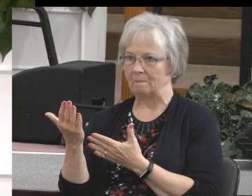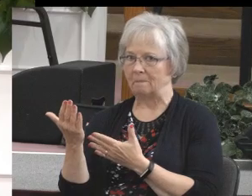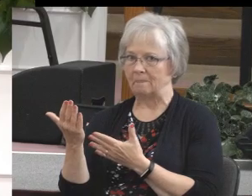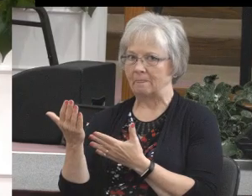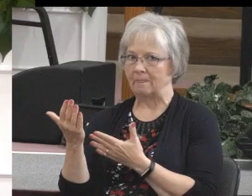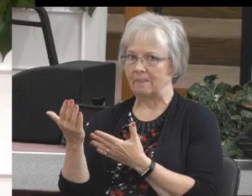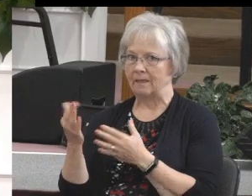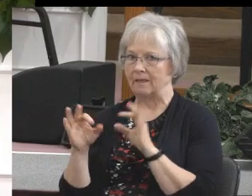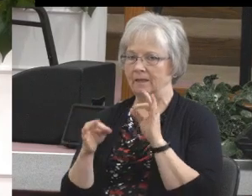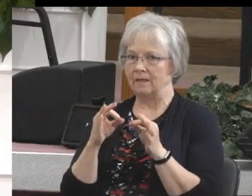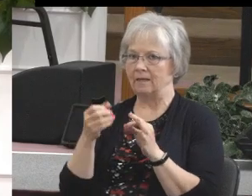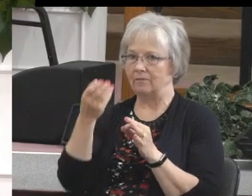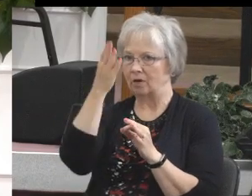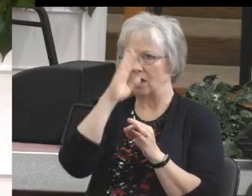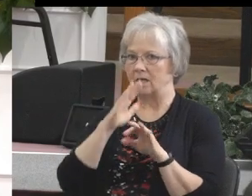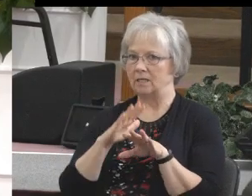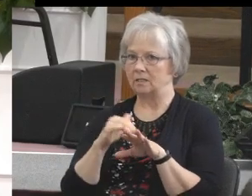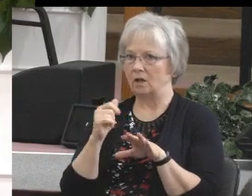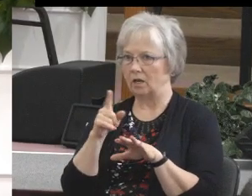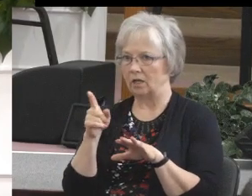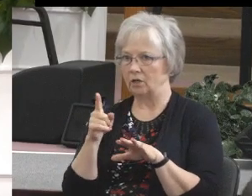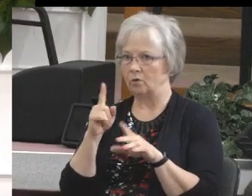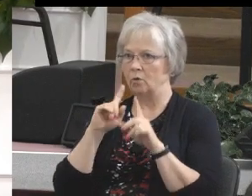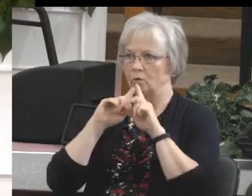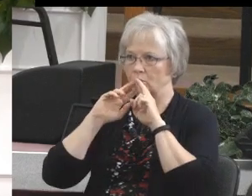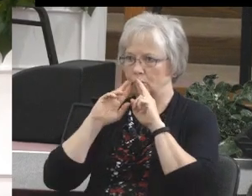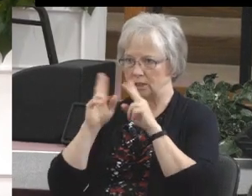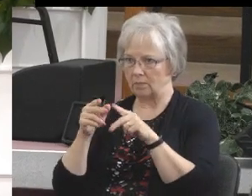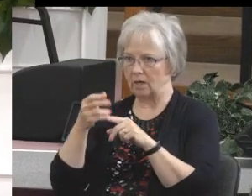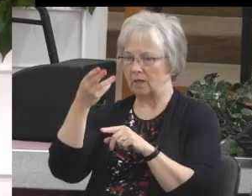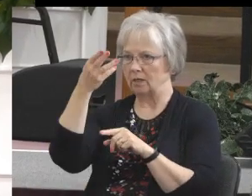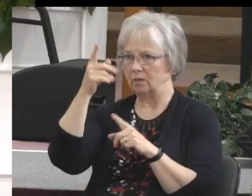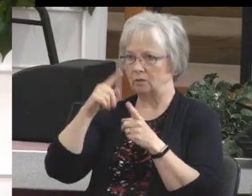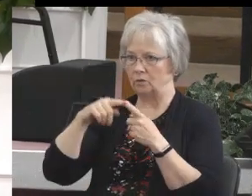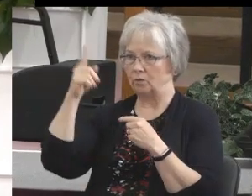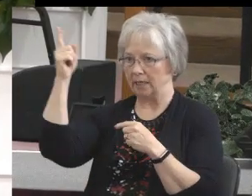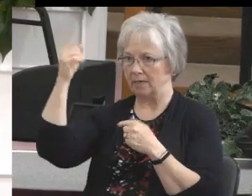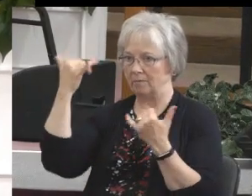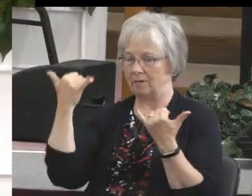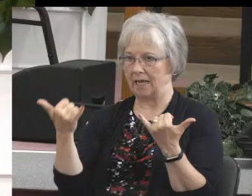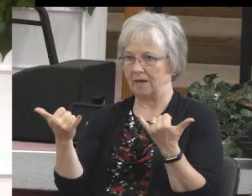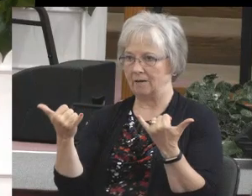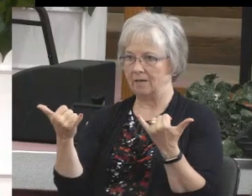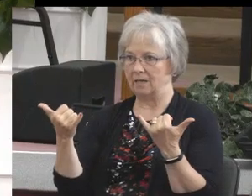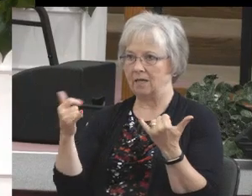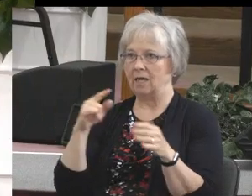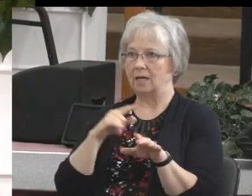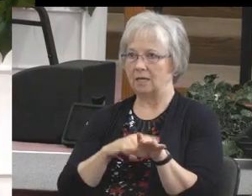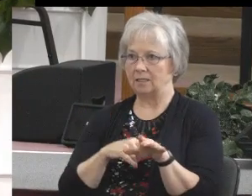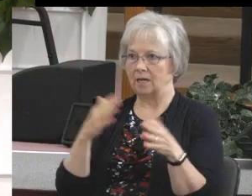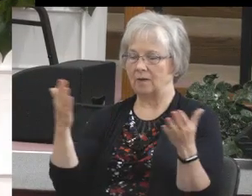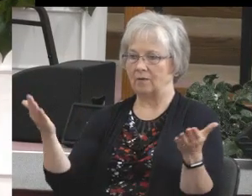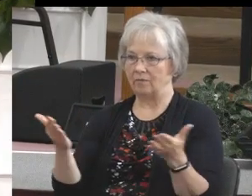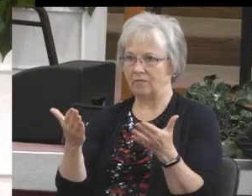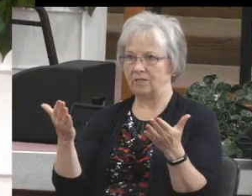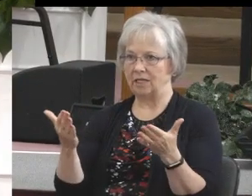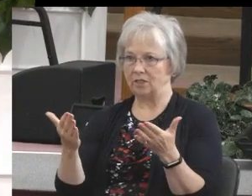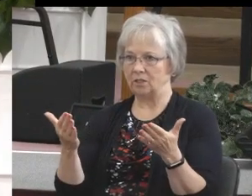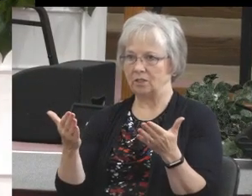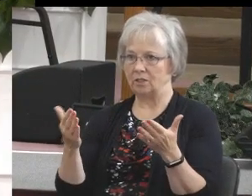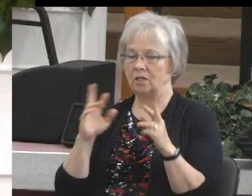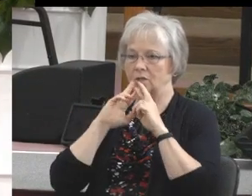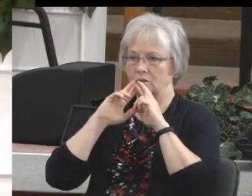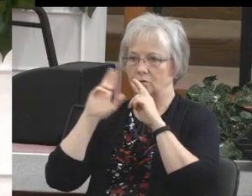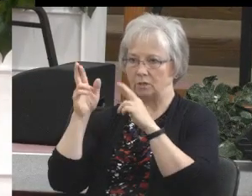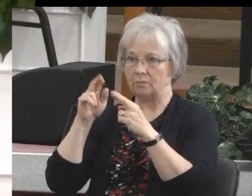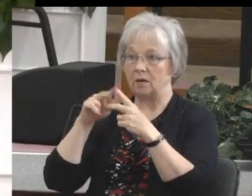If God is calling you, respond to Him now. And that's what this is, a time of invitation, a time for you to respond to what God is asking